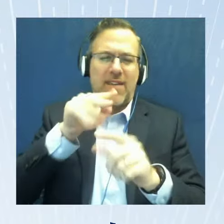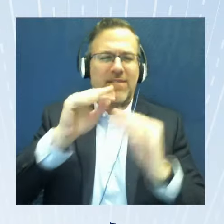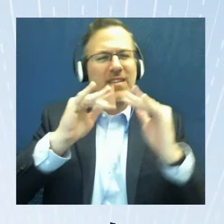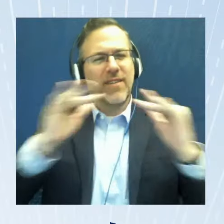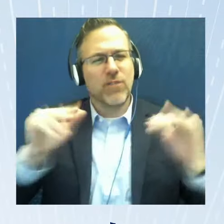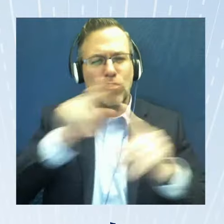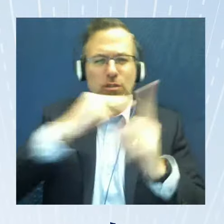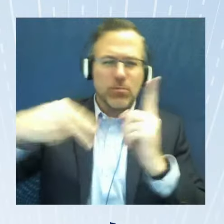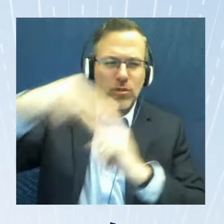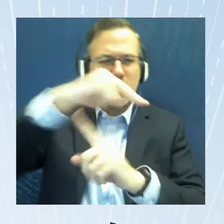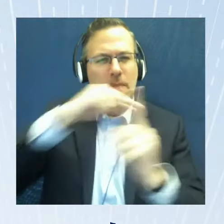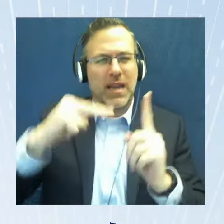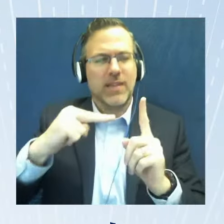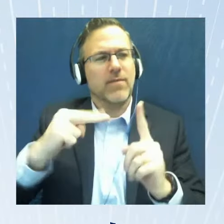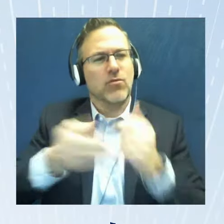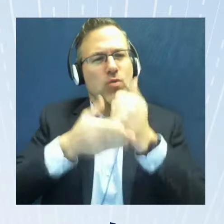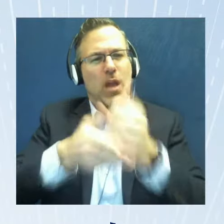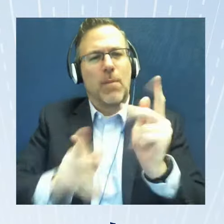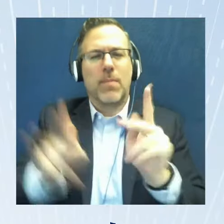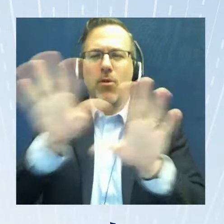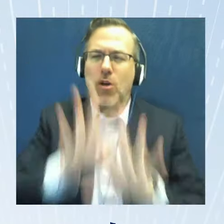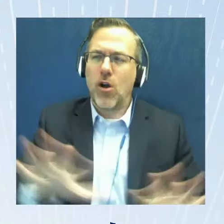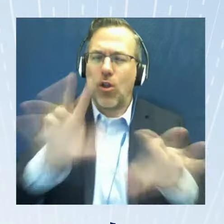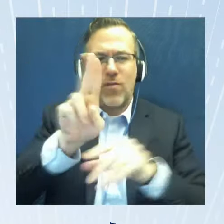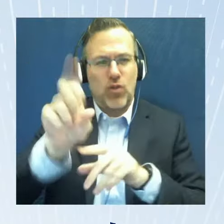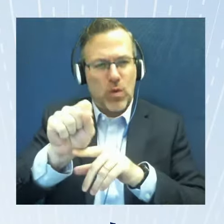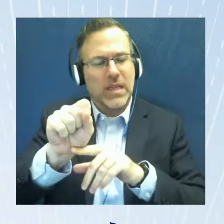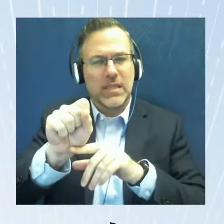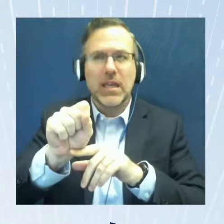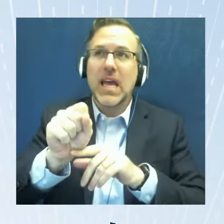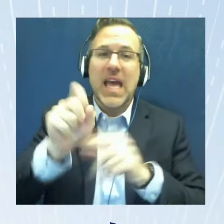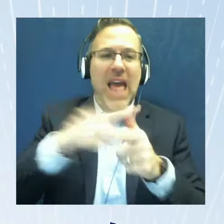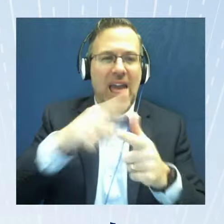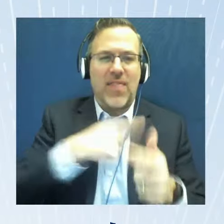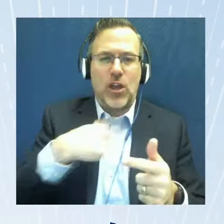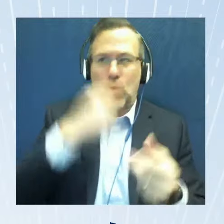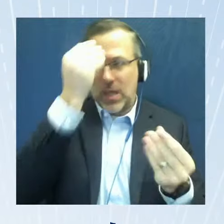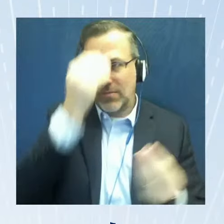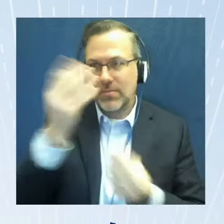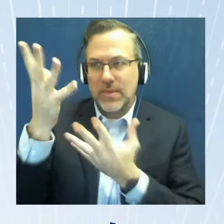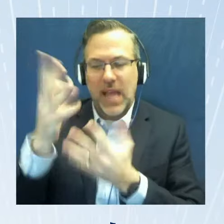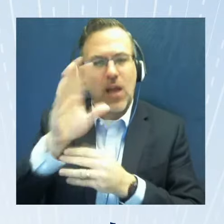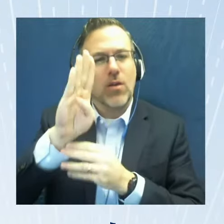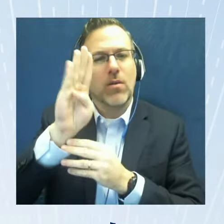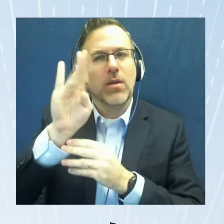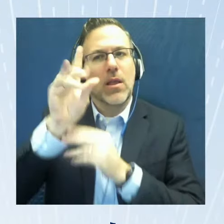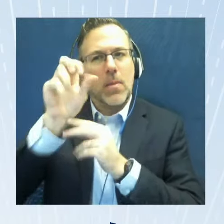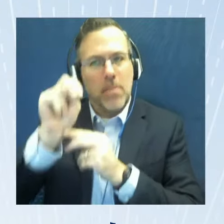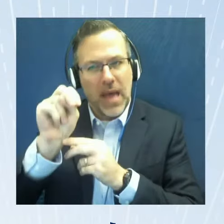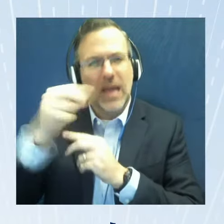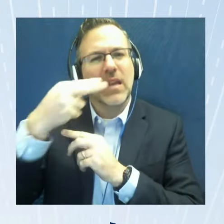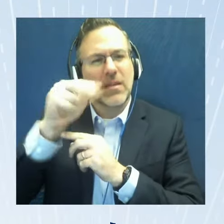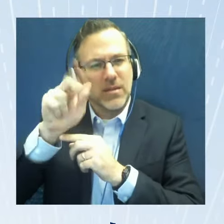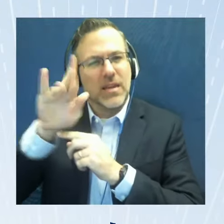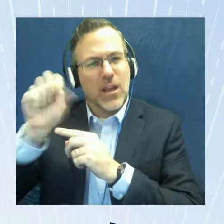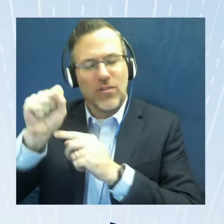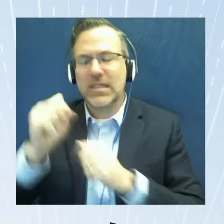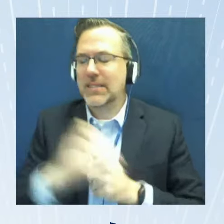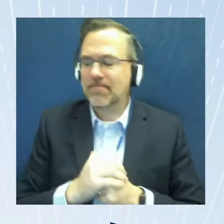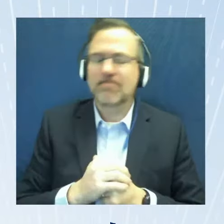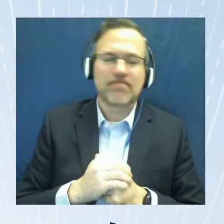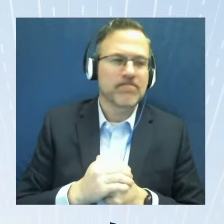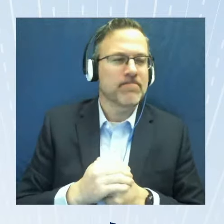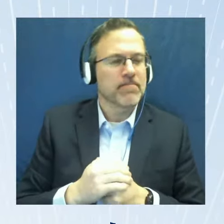of people across America informing the work of President Biden and Vice President Harris. We don't often get to see that